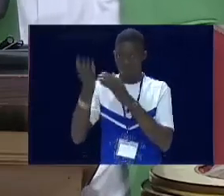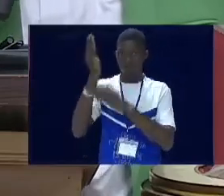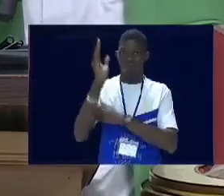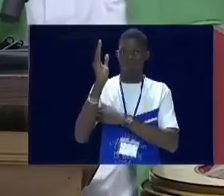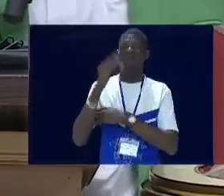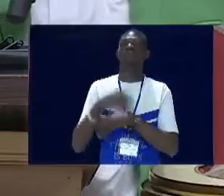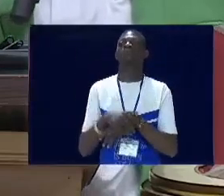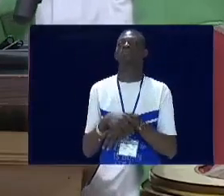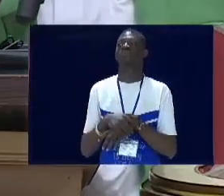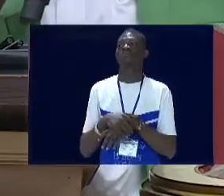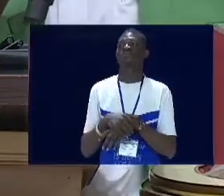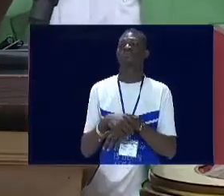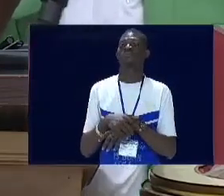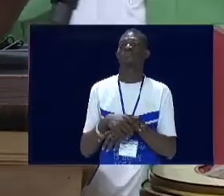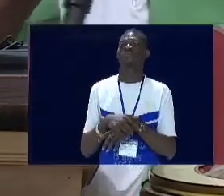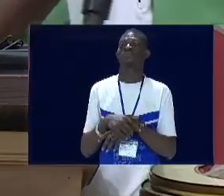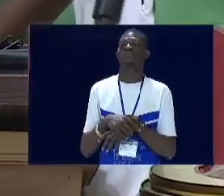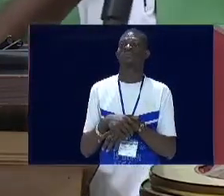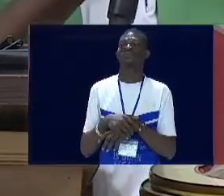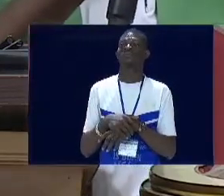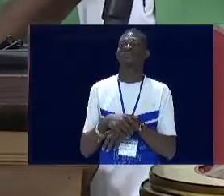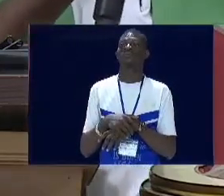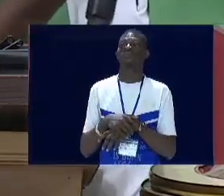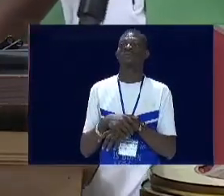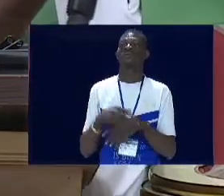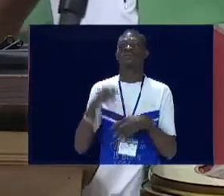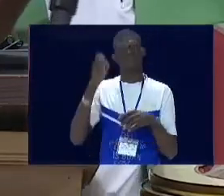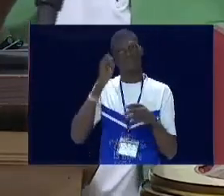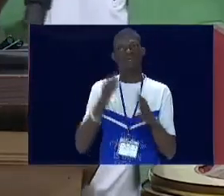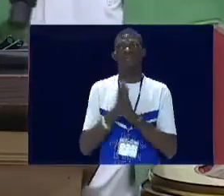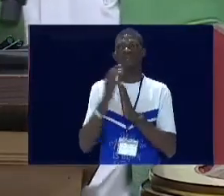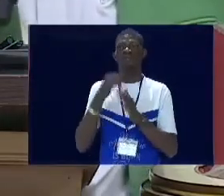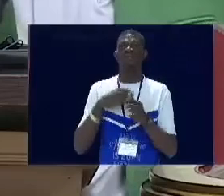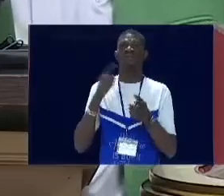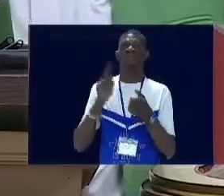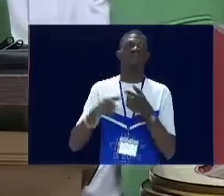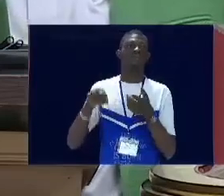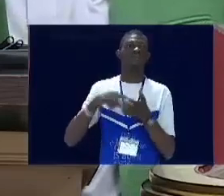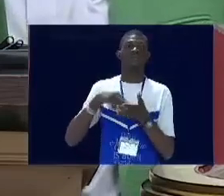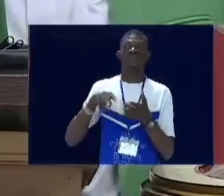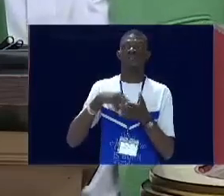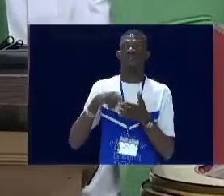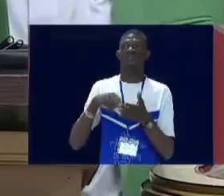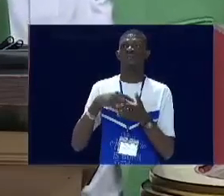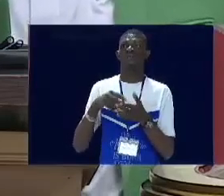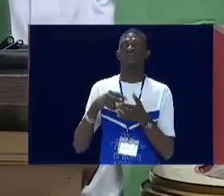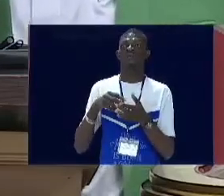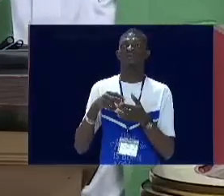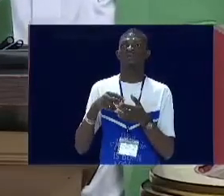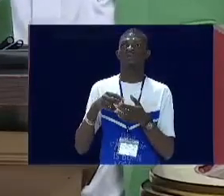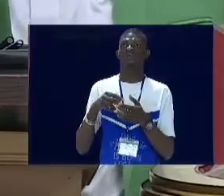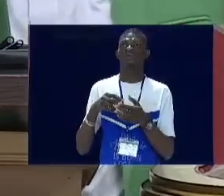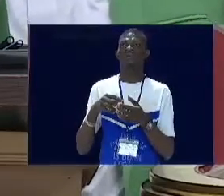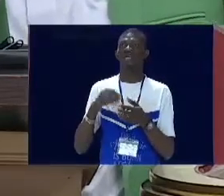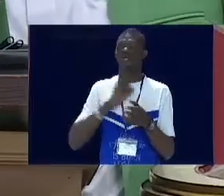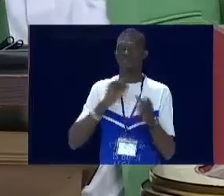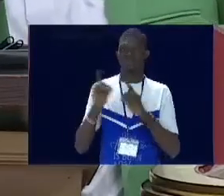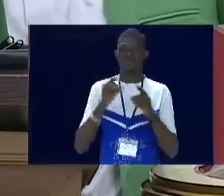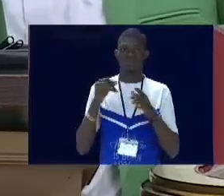He asked me to dance for 5 minutes. I did.